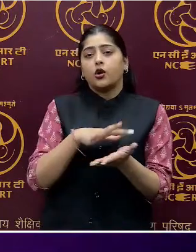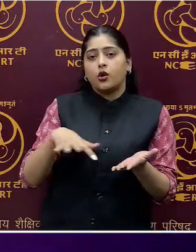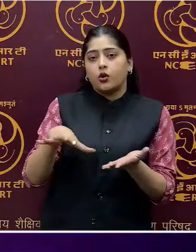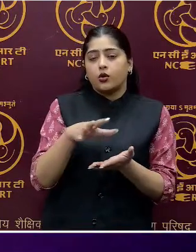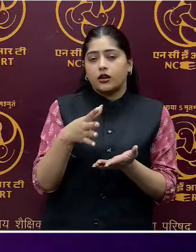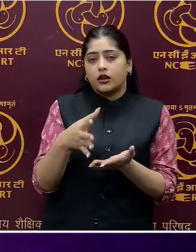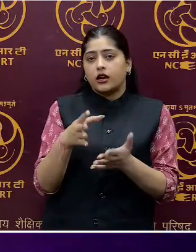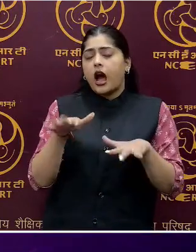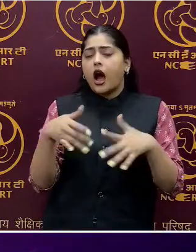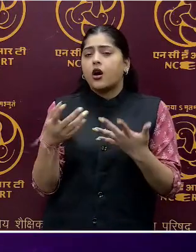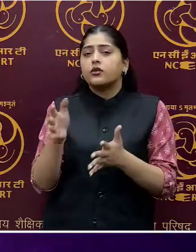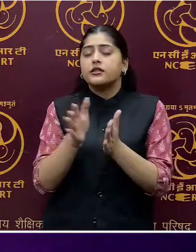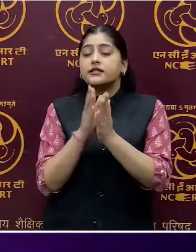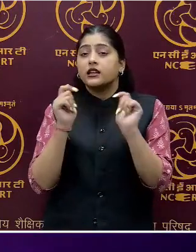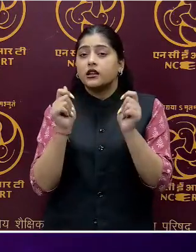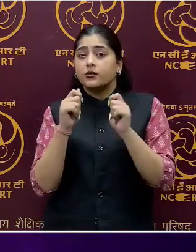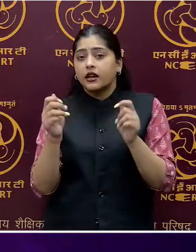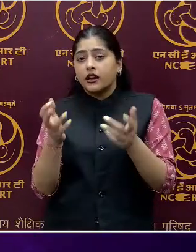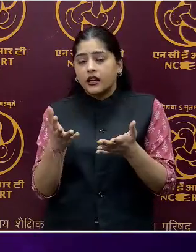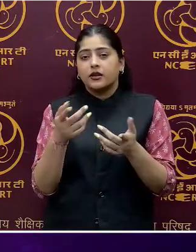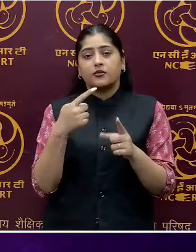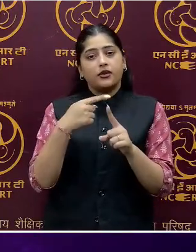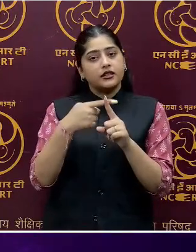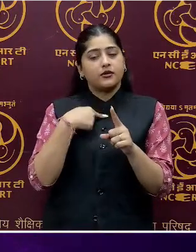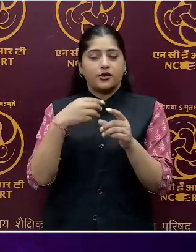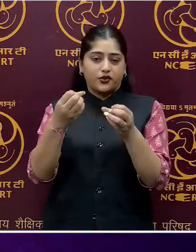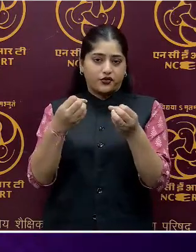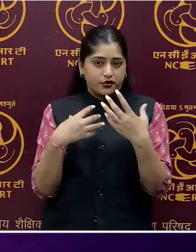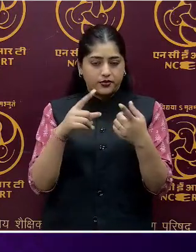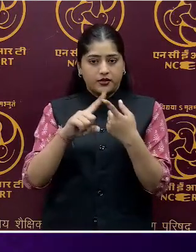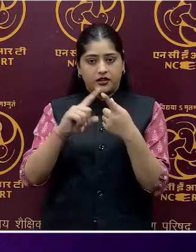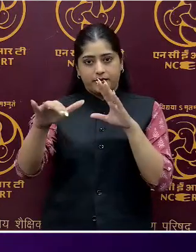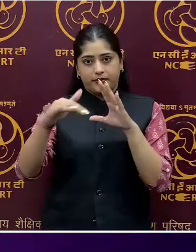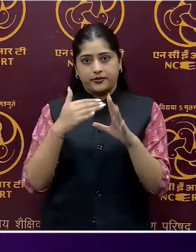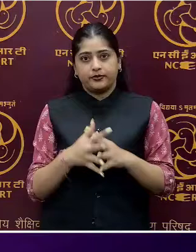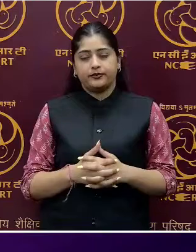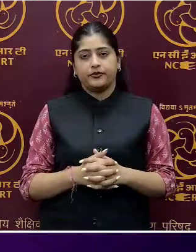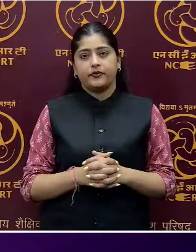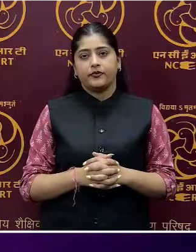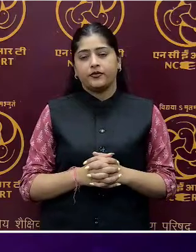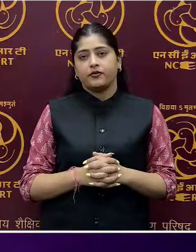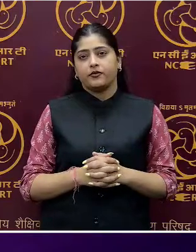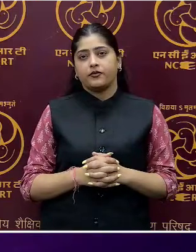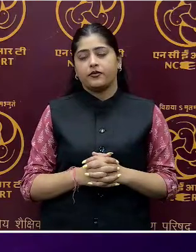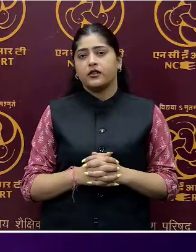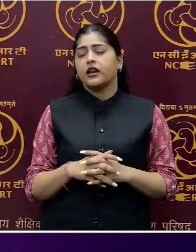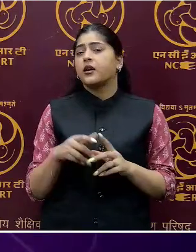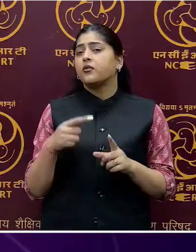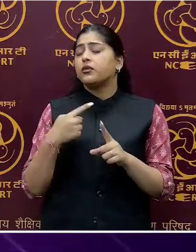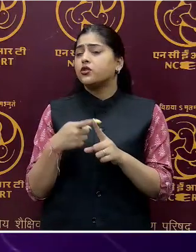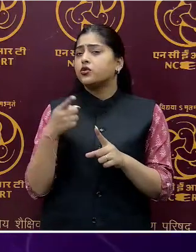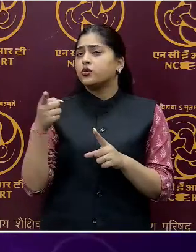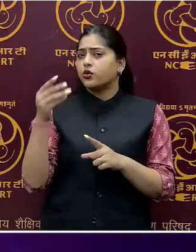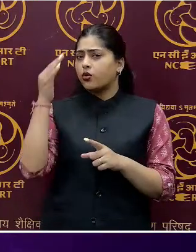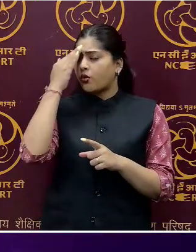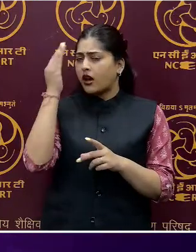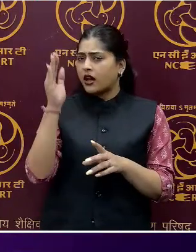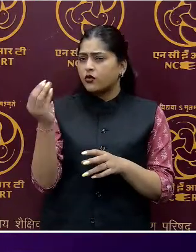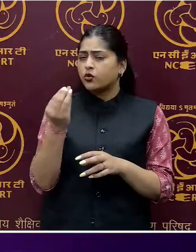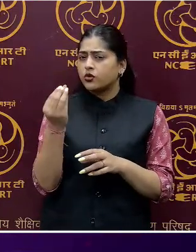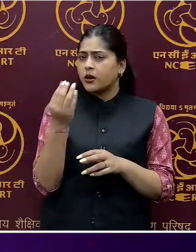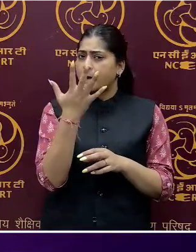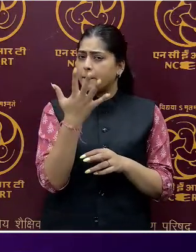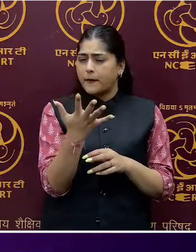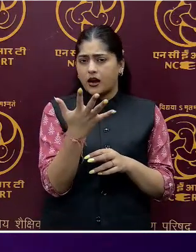do you celebrate them, what do they signify. Just let us know or send an email to us. And ma'am, have you noticed something in these four